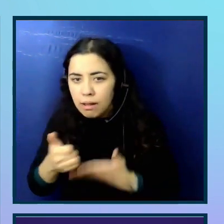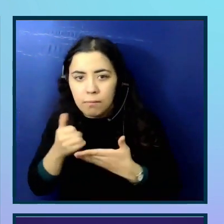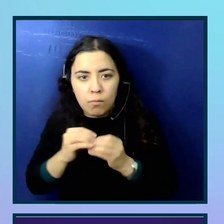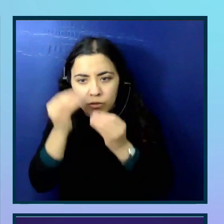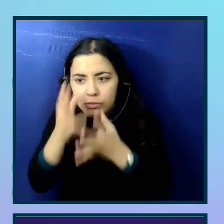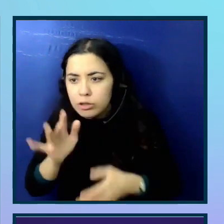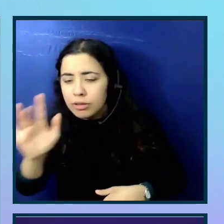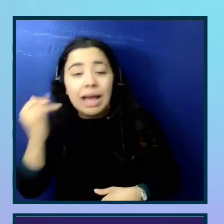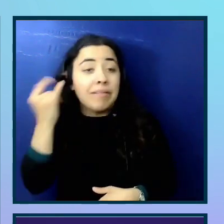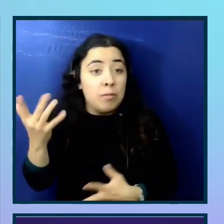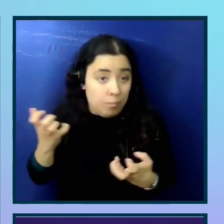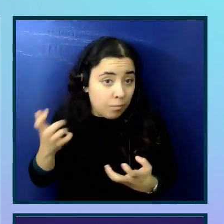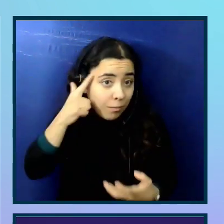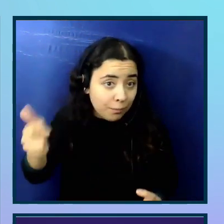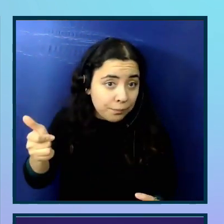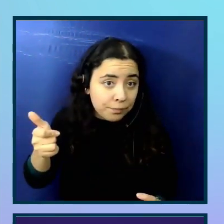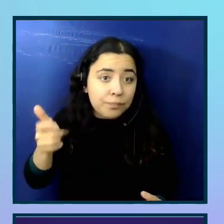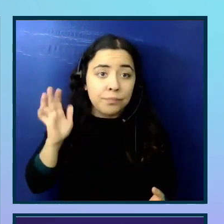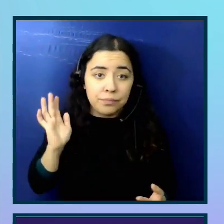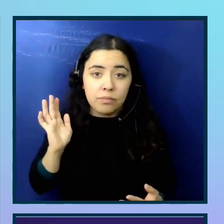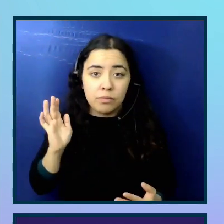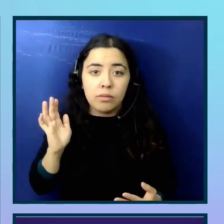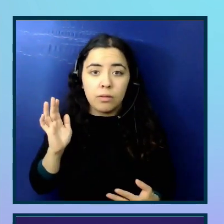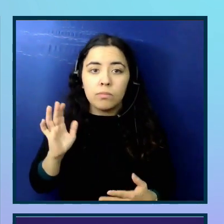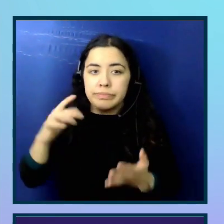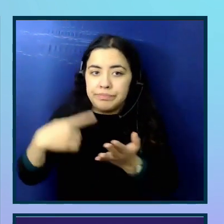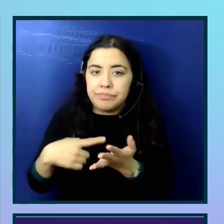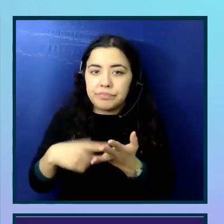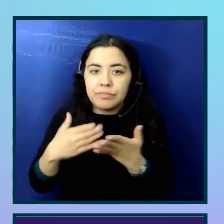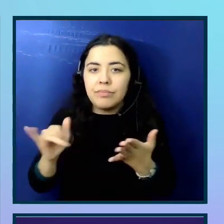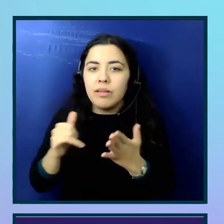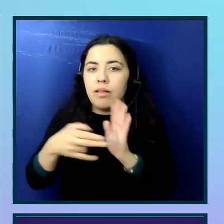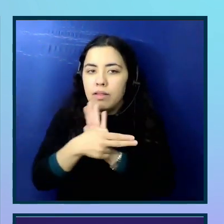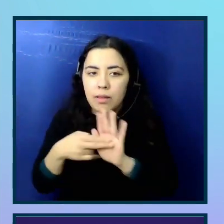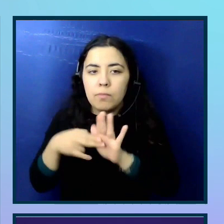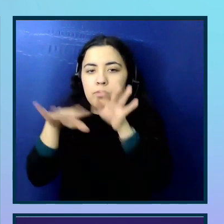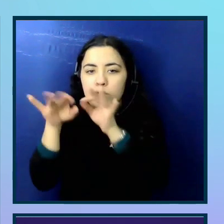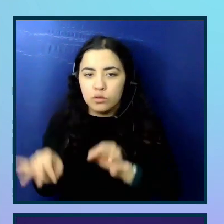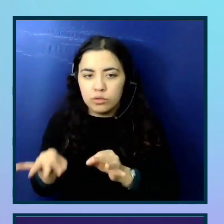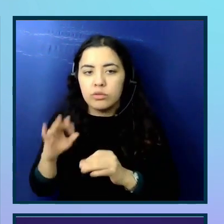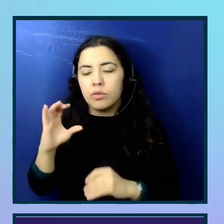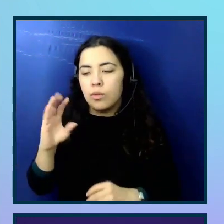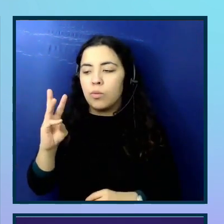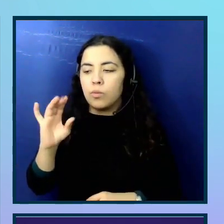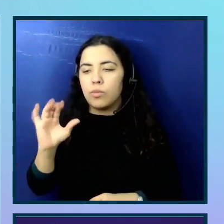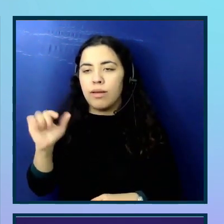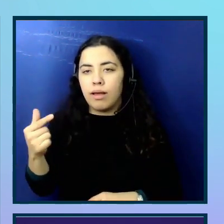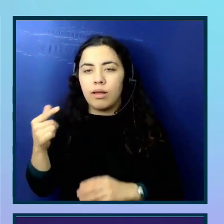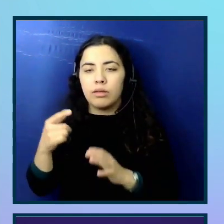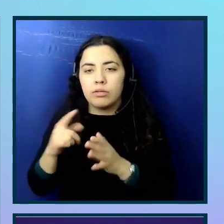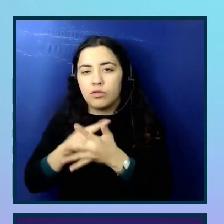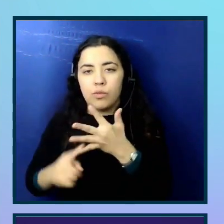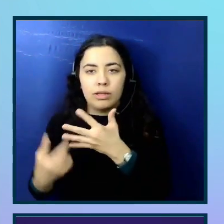user who wants it. So talking about things like labels or instructions, the WCAG criterion, it's the concept of